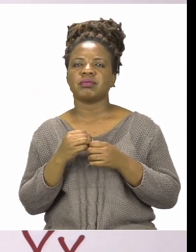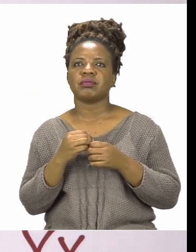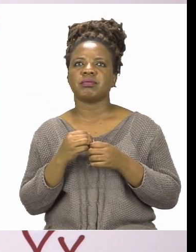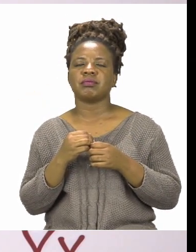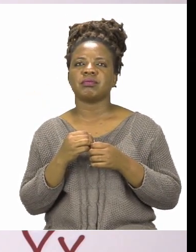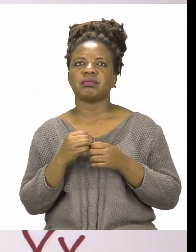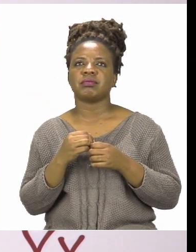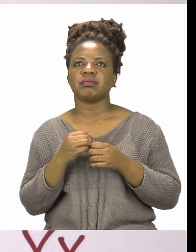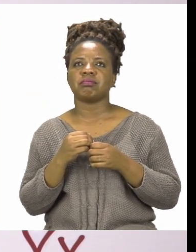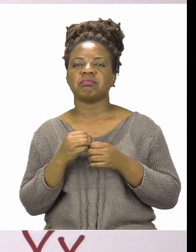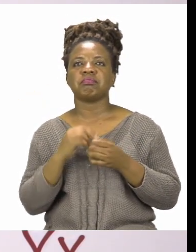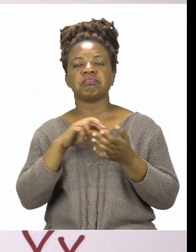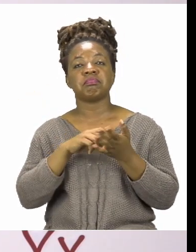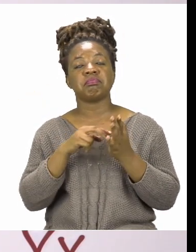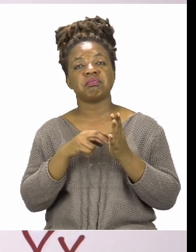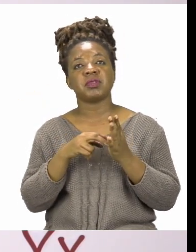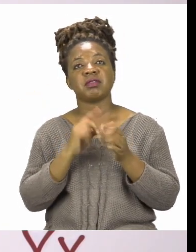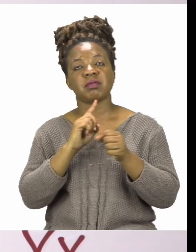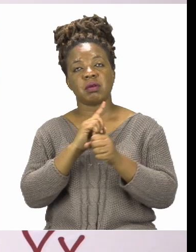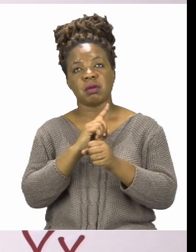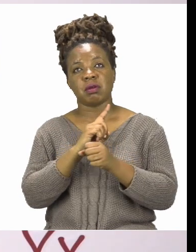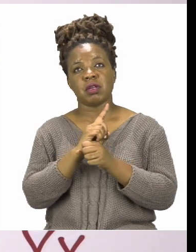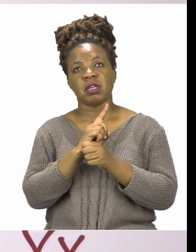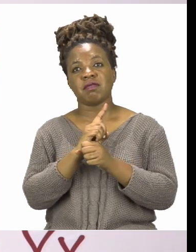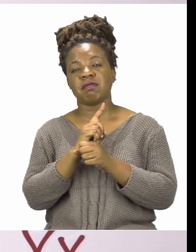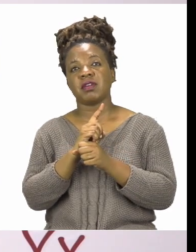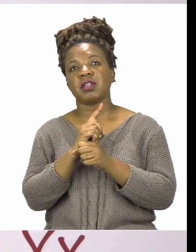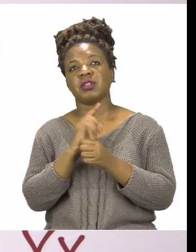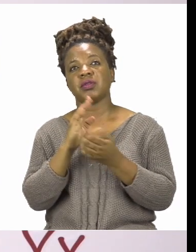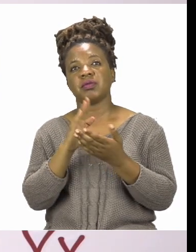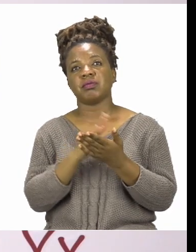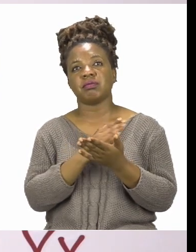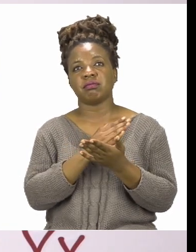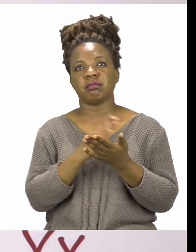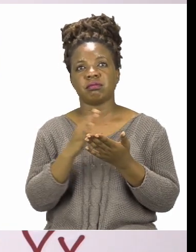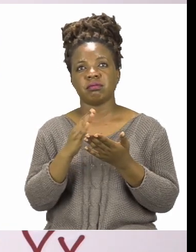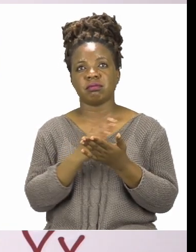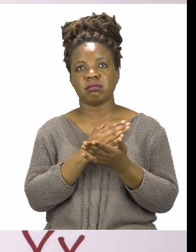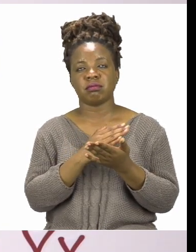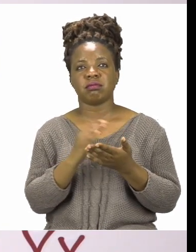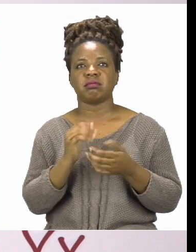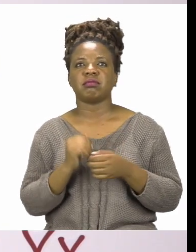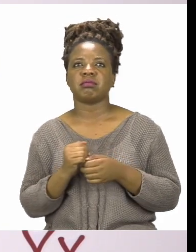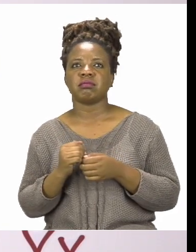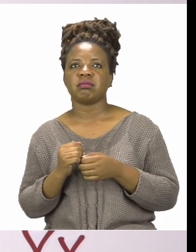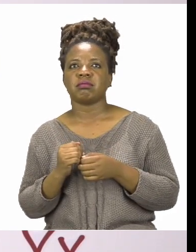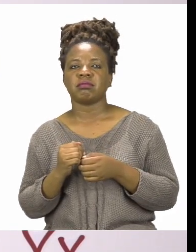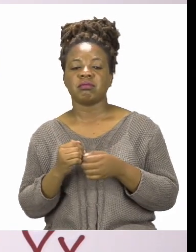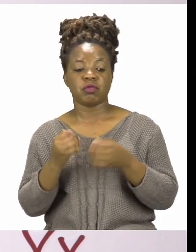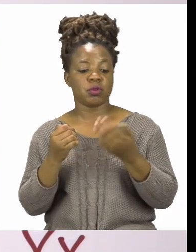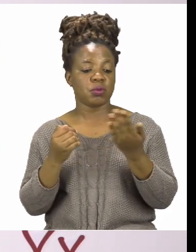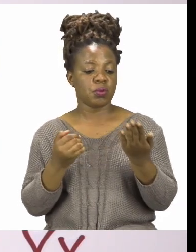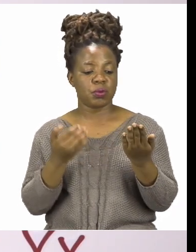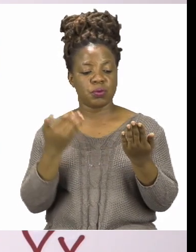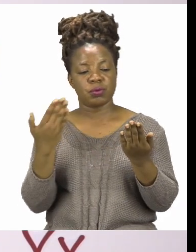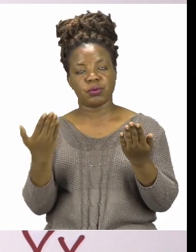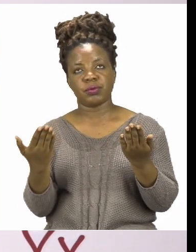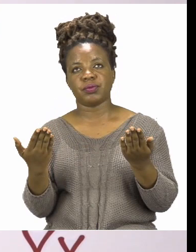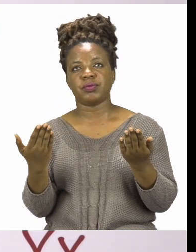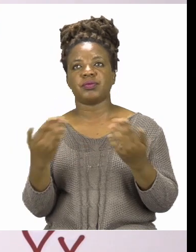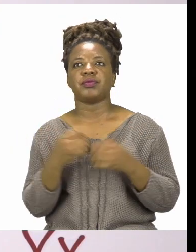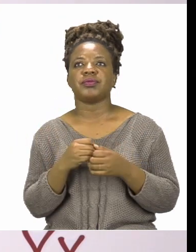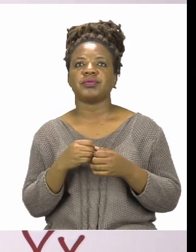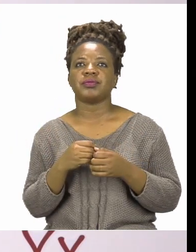get. So here we have 2 and we need to share them in our 2 sets to get our box